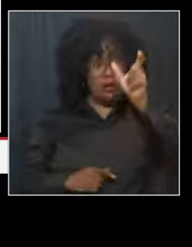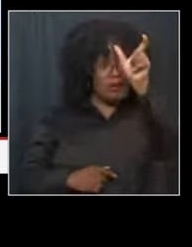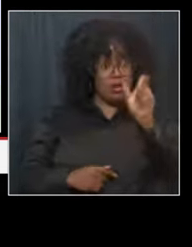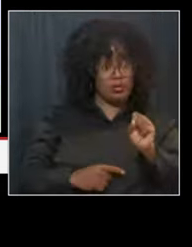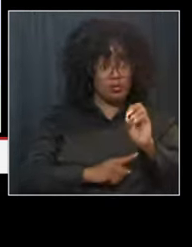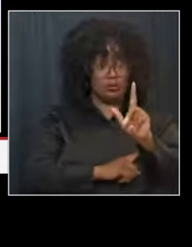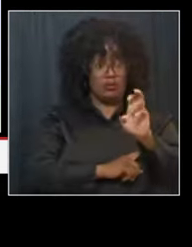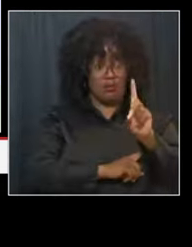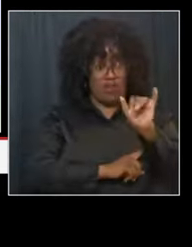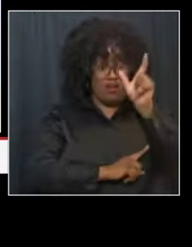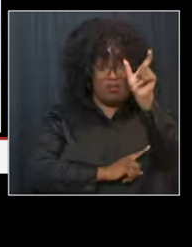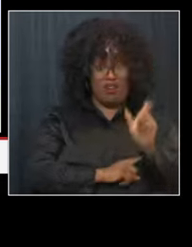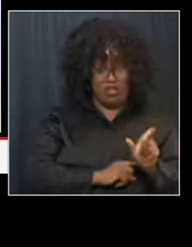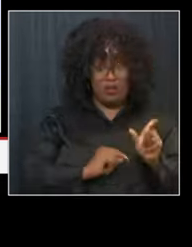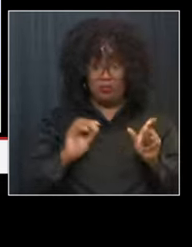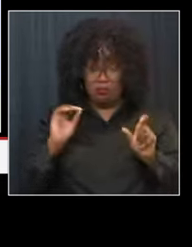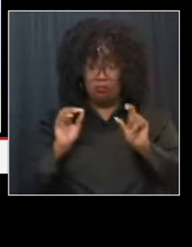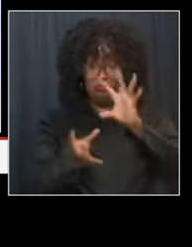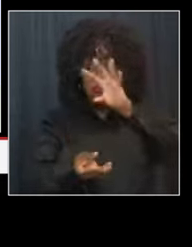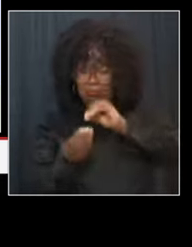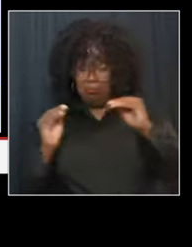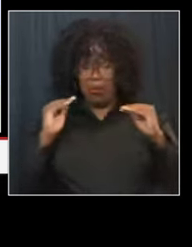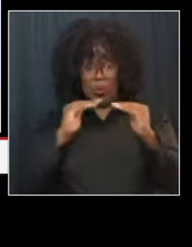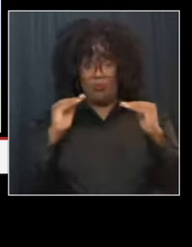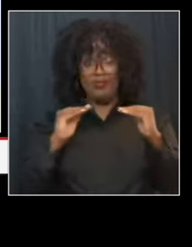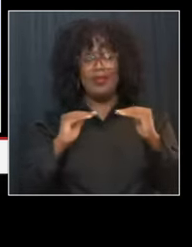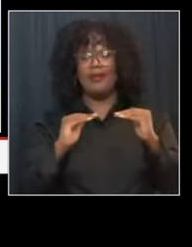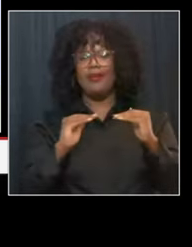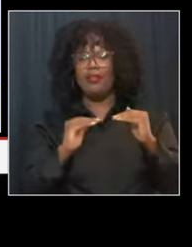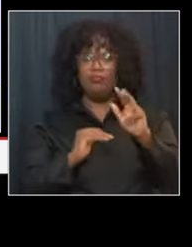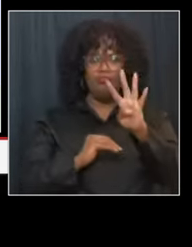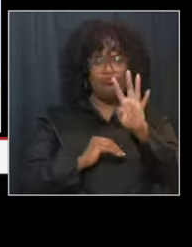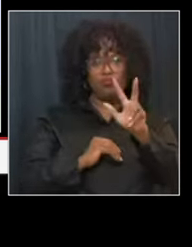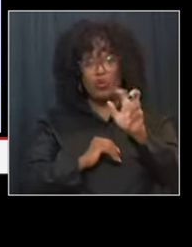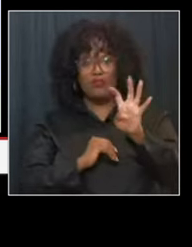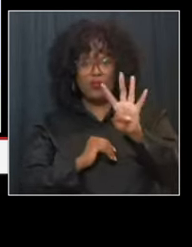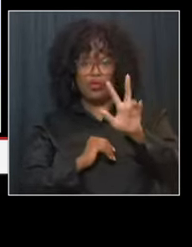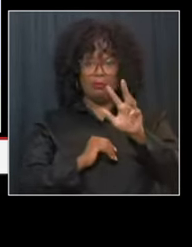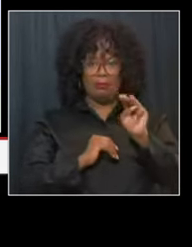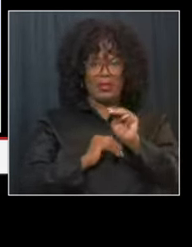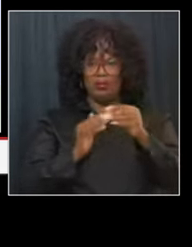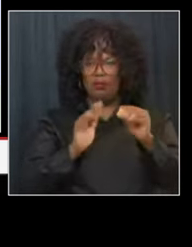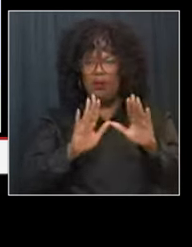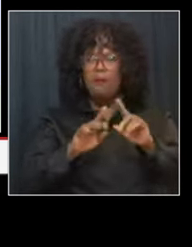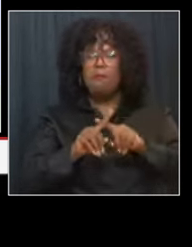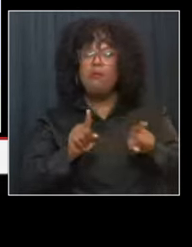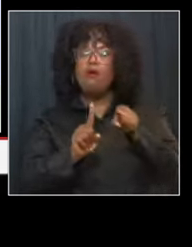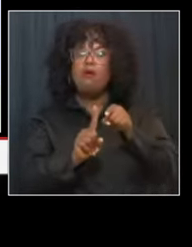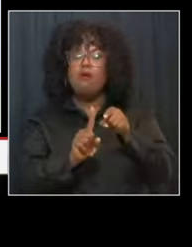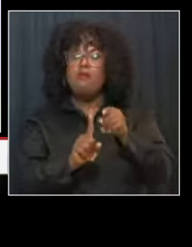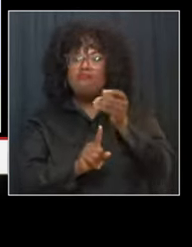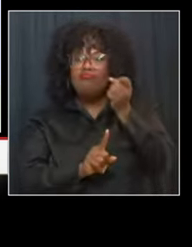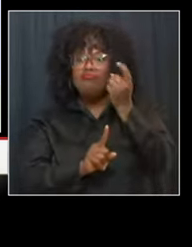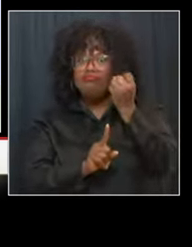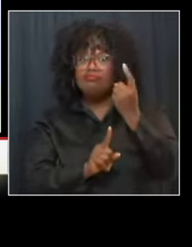specifically, hiring freezes just for the remainder of the year gain us that $63 million,